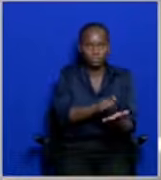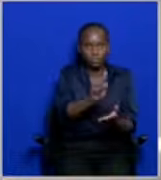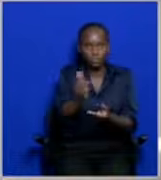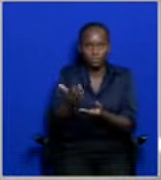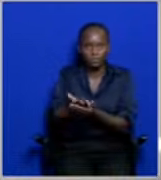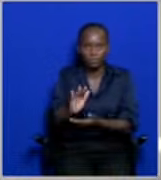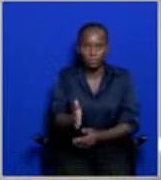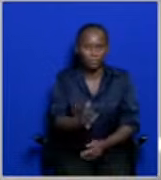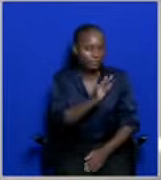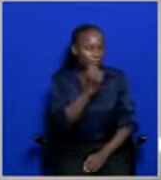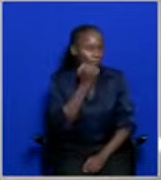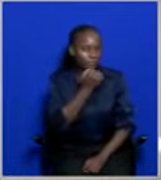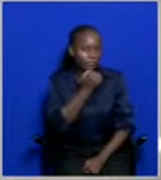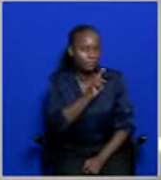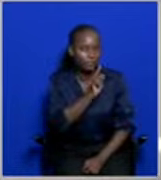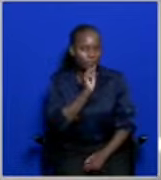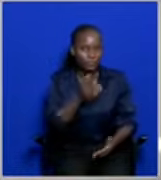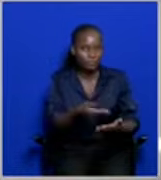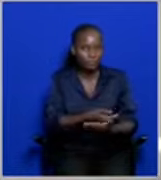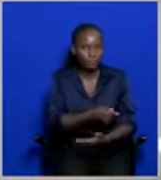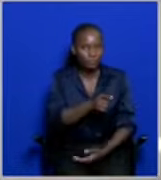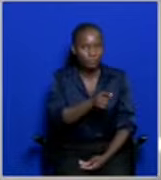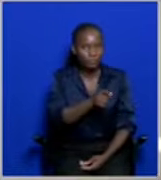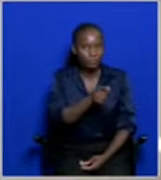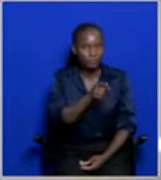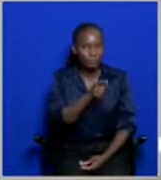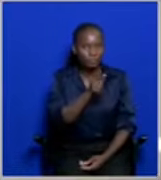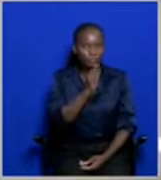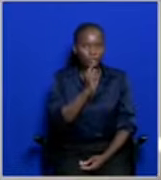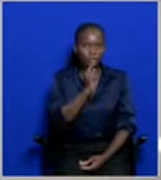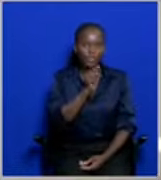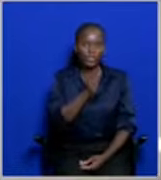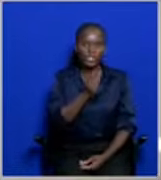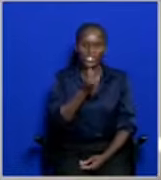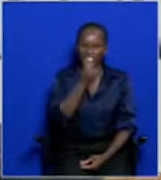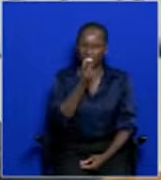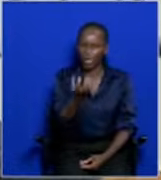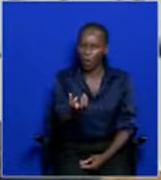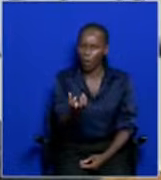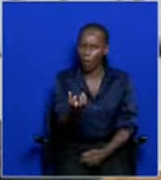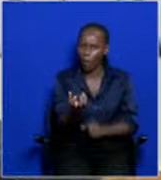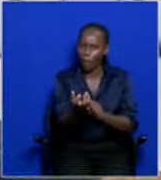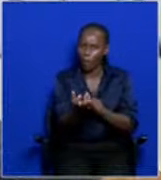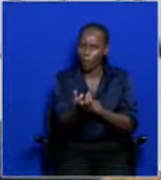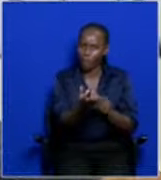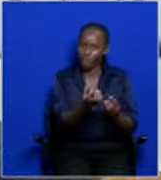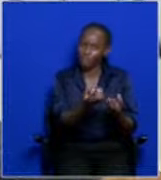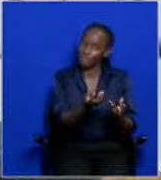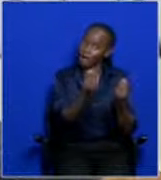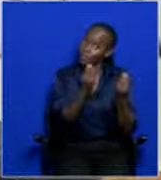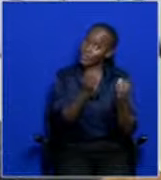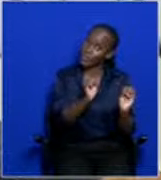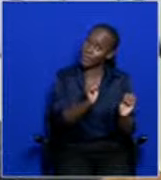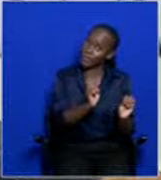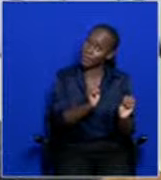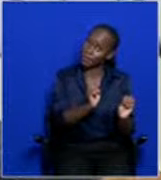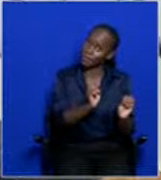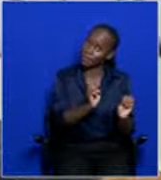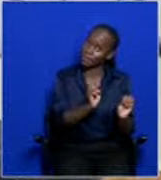the precious stones ever found? Because I saw in your statement that the officers say they handed them over